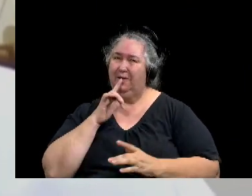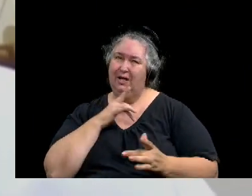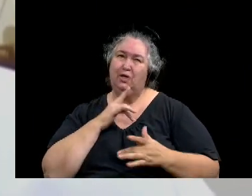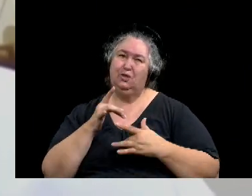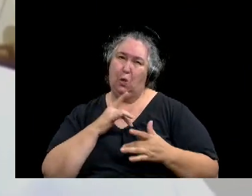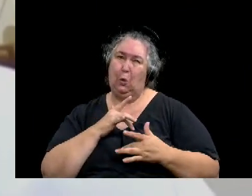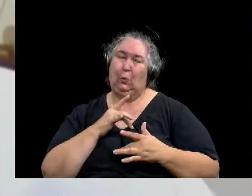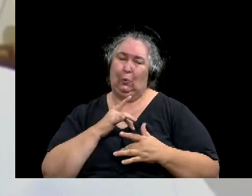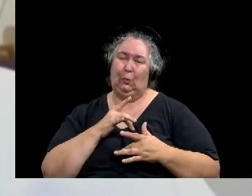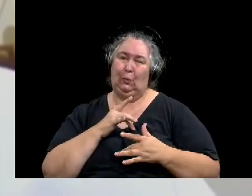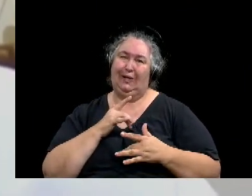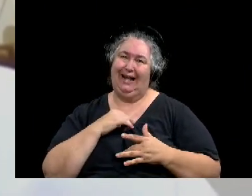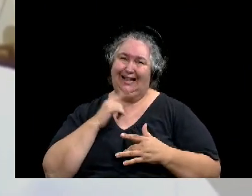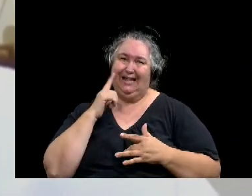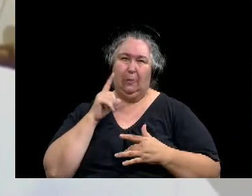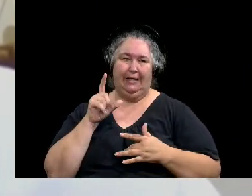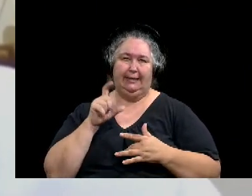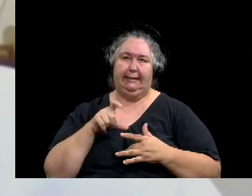think that we would need to